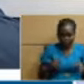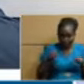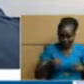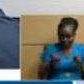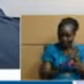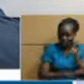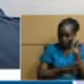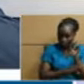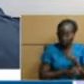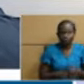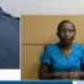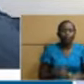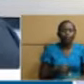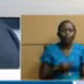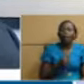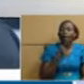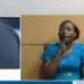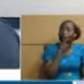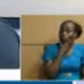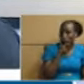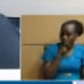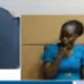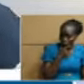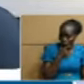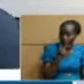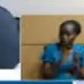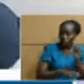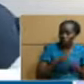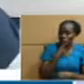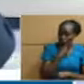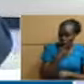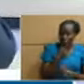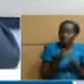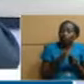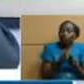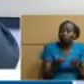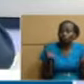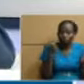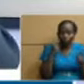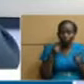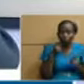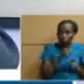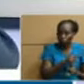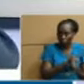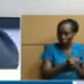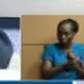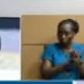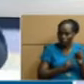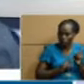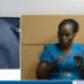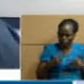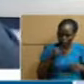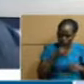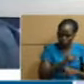assume that the solution for social security in this country, or social protection, at least